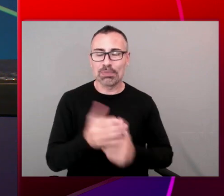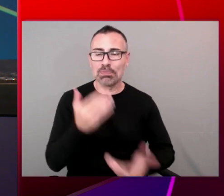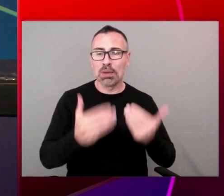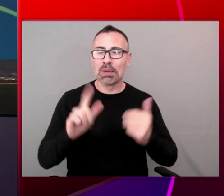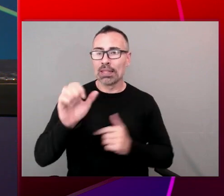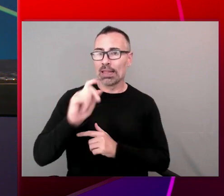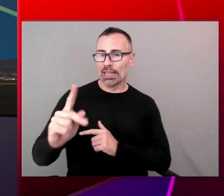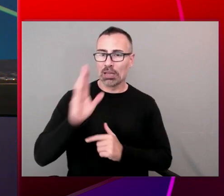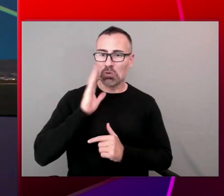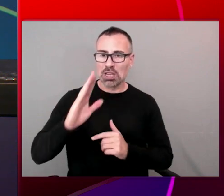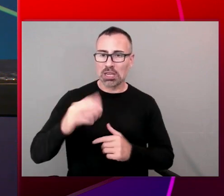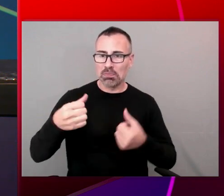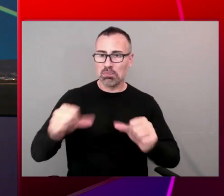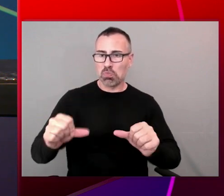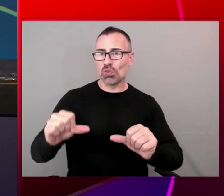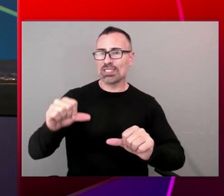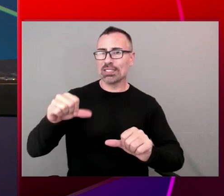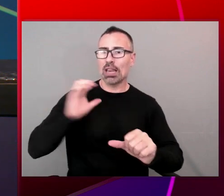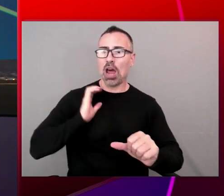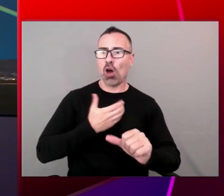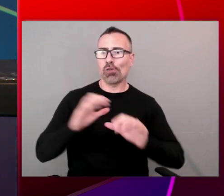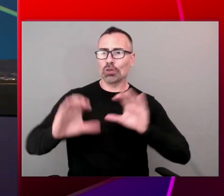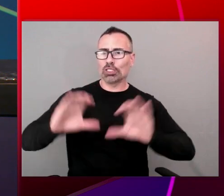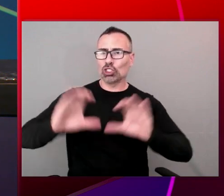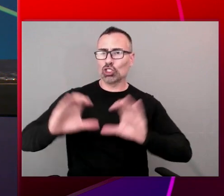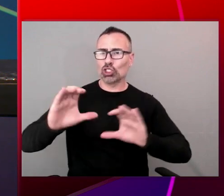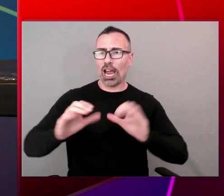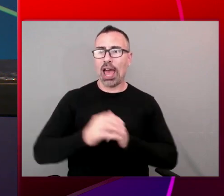for sustainability at